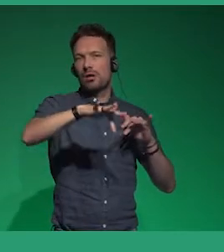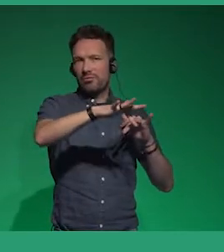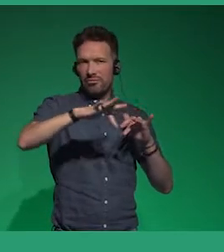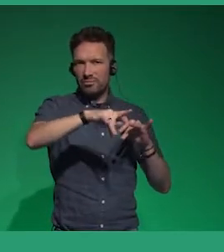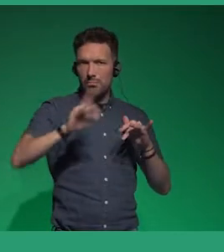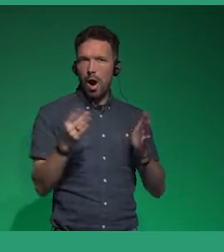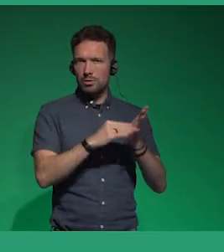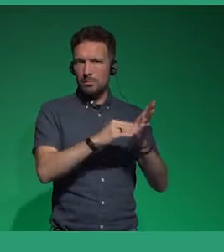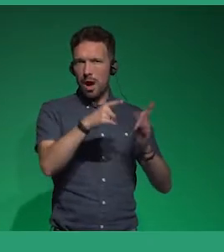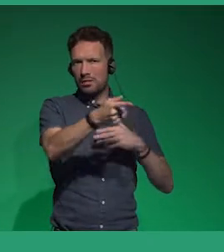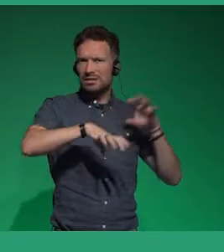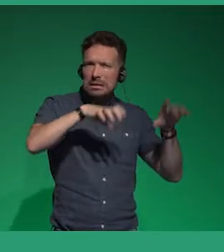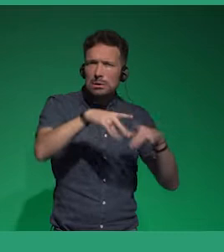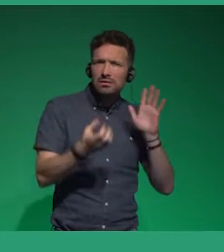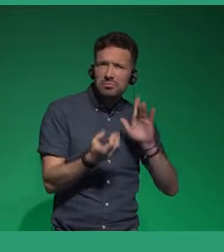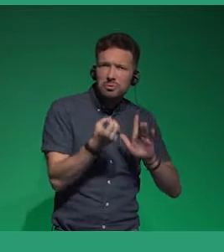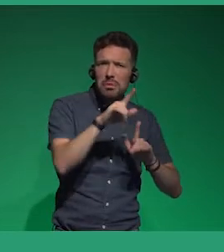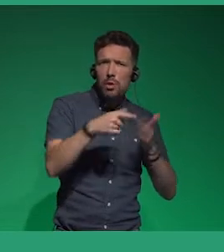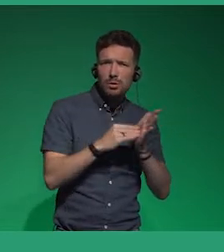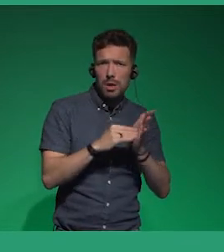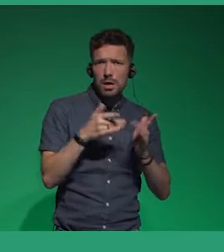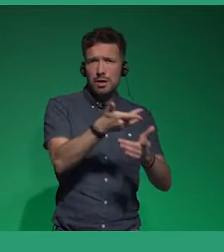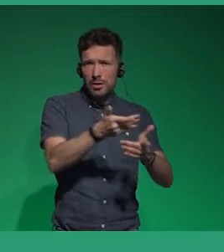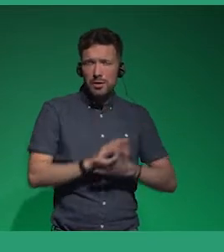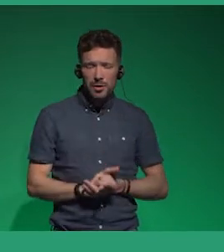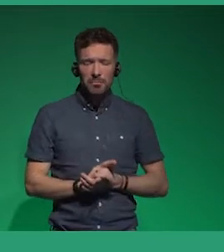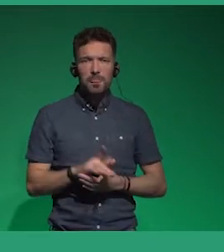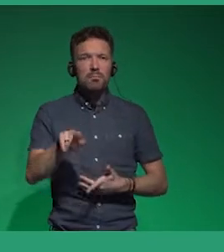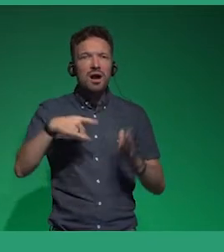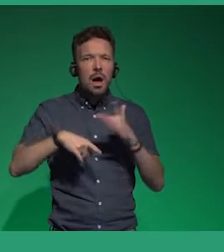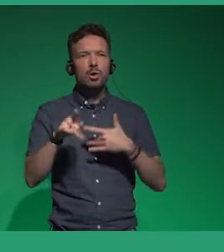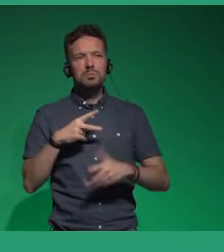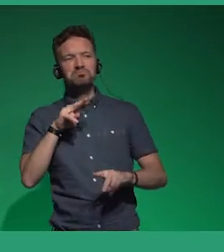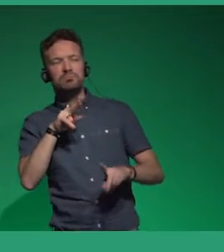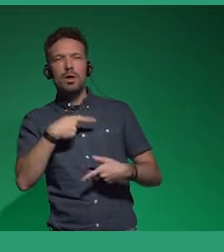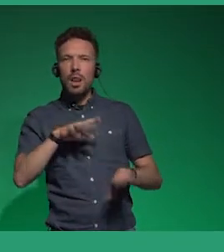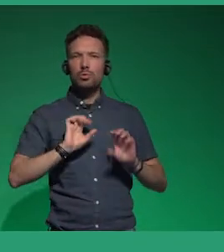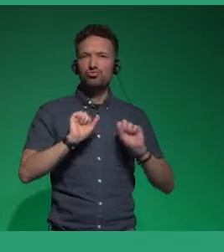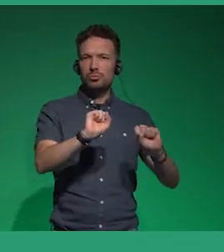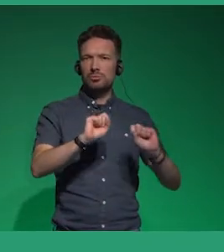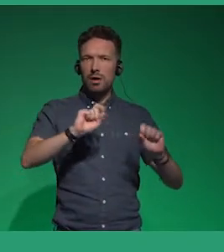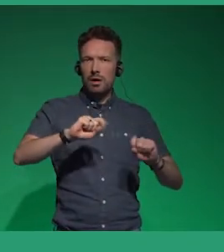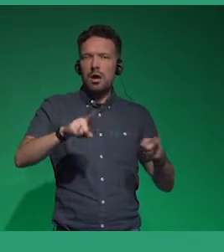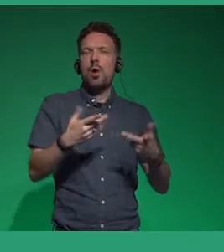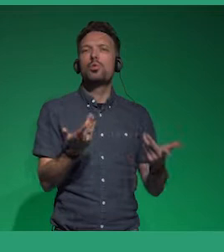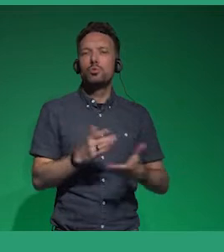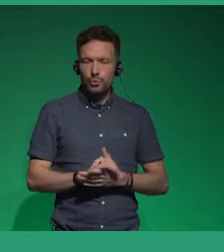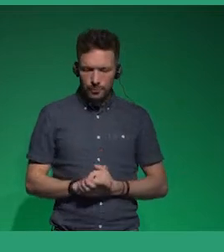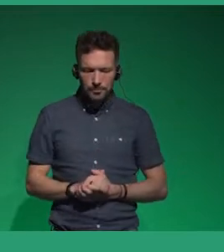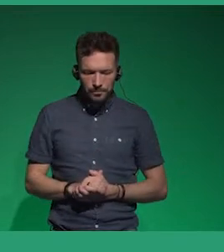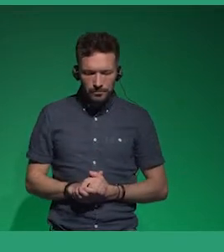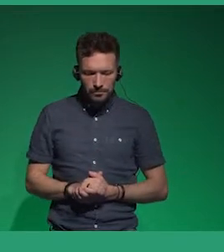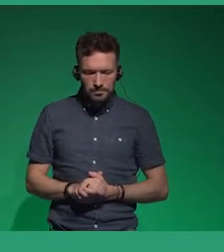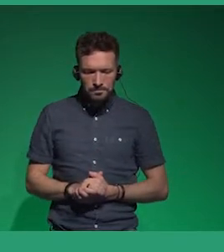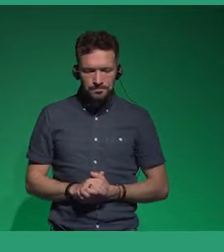agricultural landscape if we manage the lands in a wildlife-friendly way. And then on the more right-hand side, we